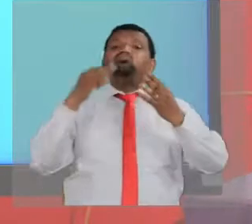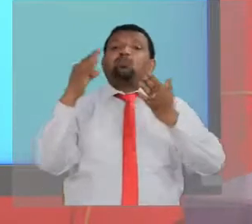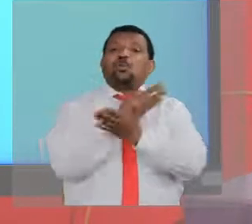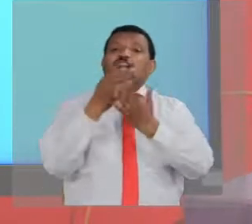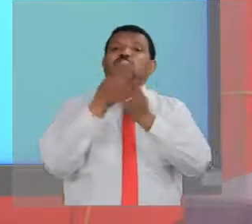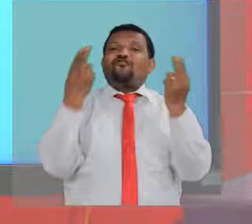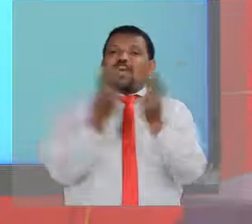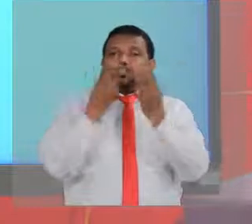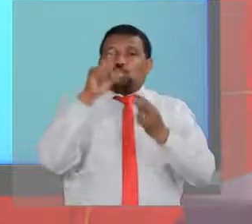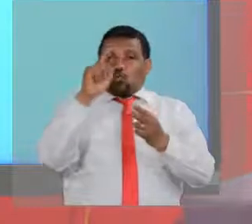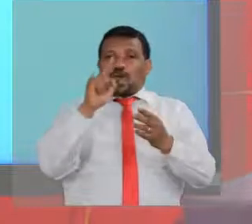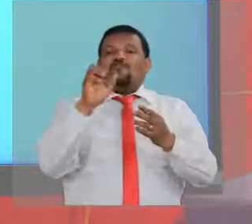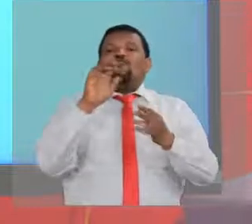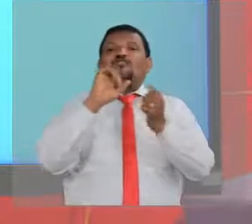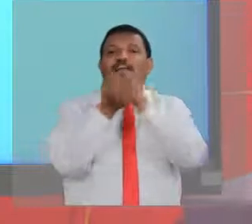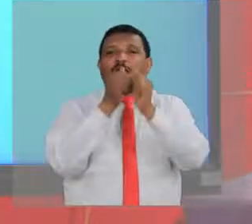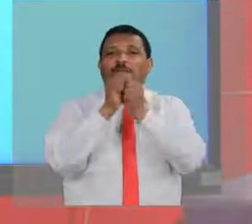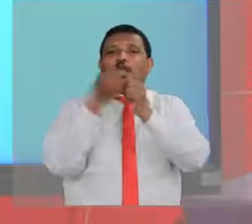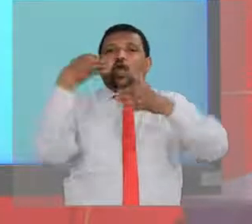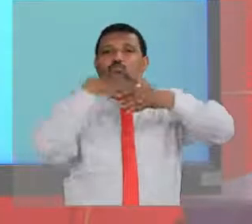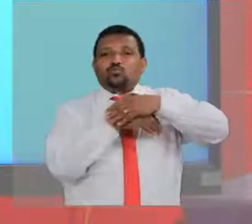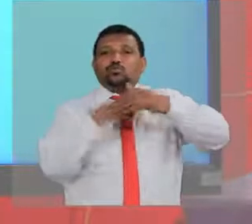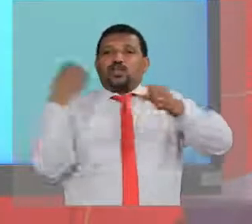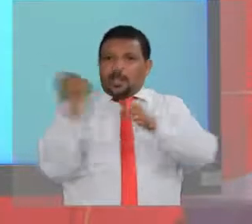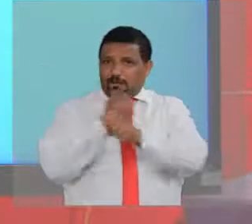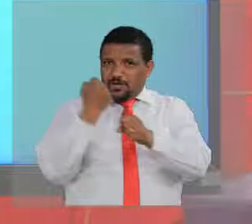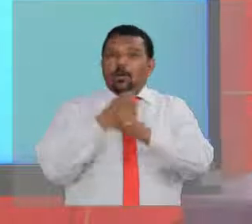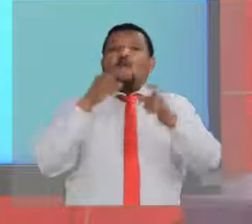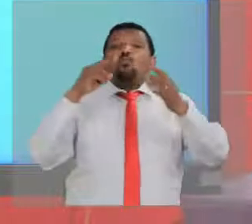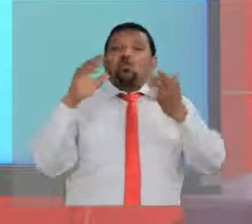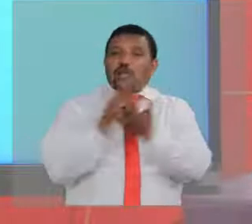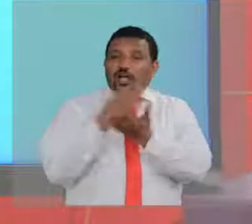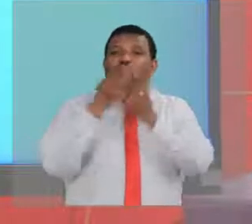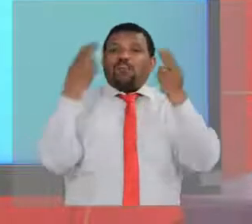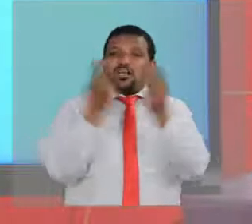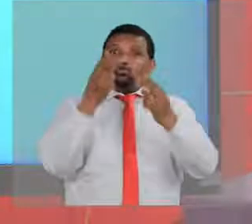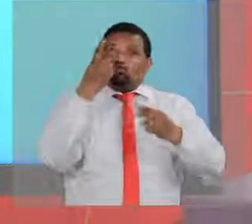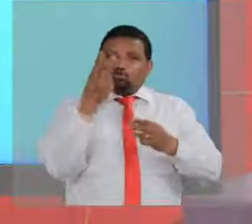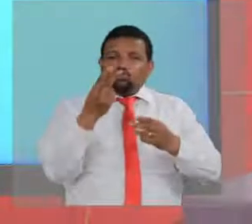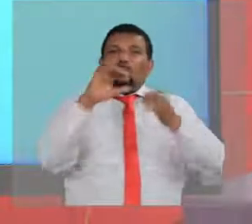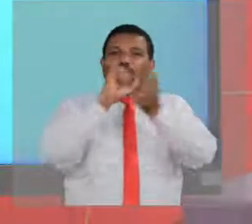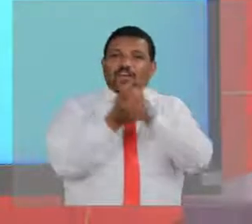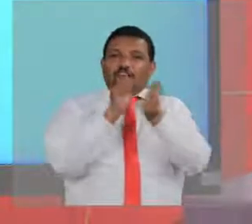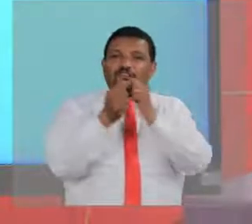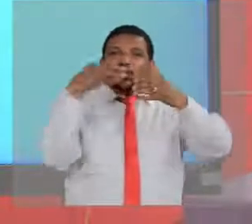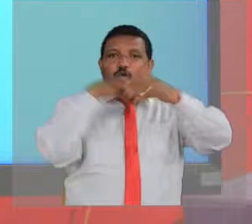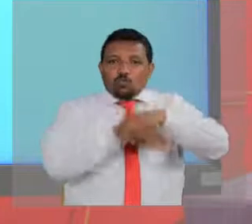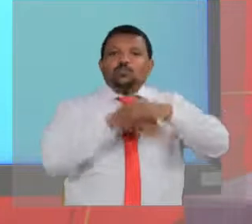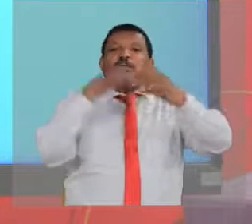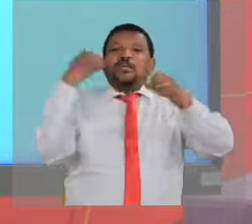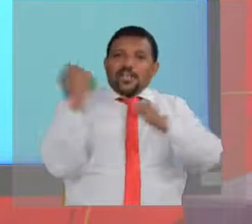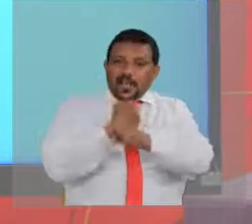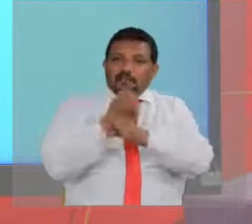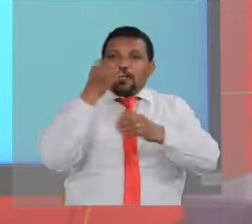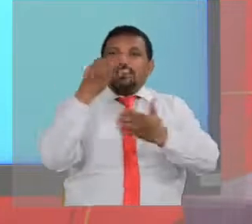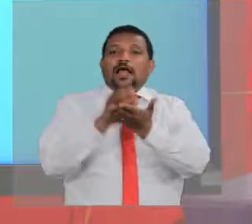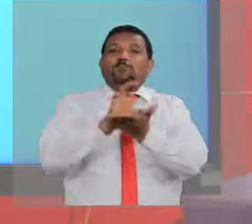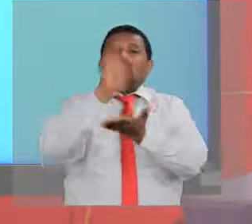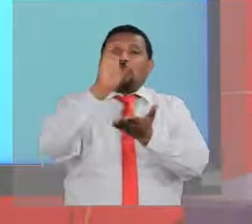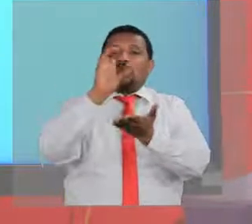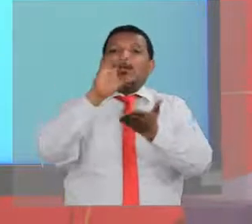production function with one variable input, labor, production function with two variable inputs, labor and capital, which is